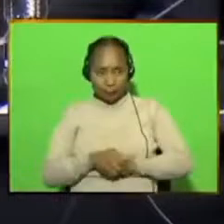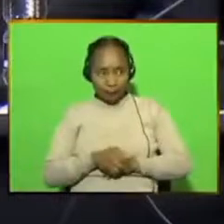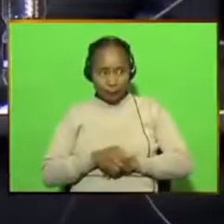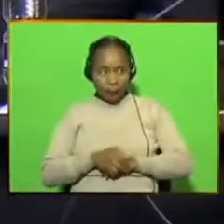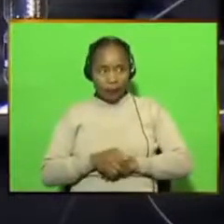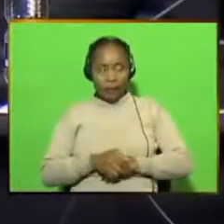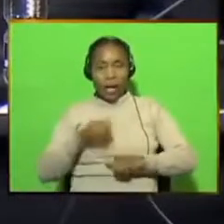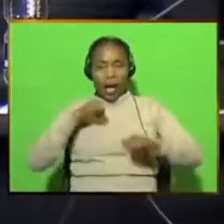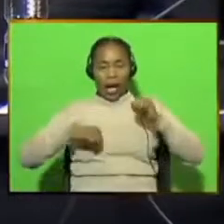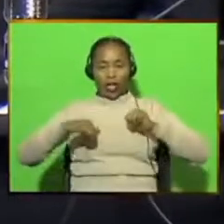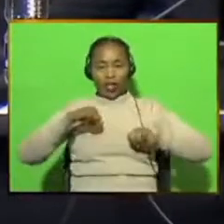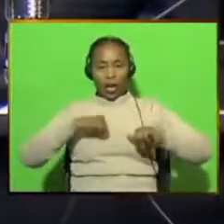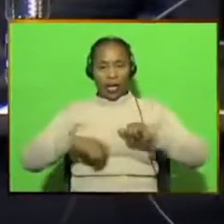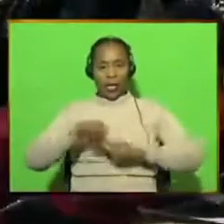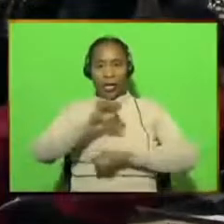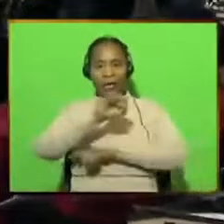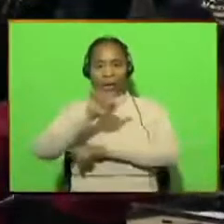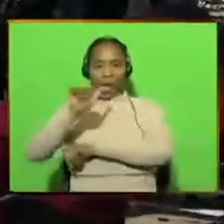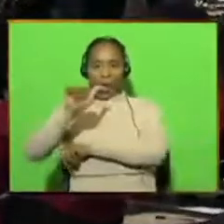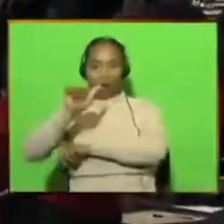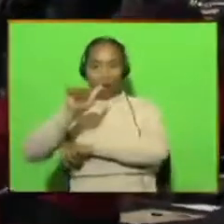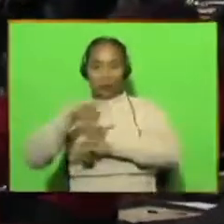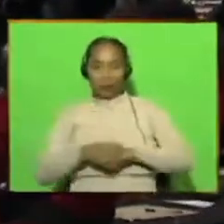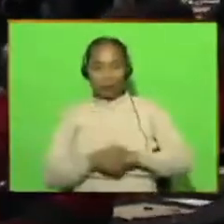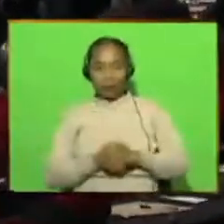Action SA.